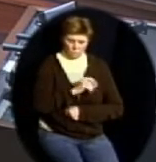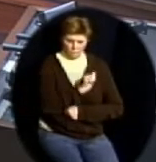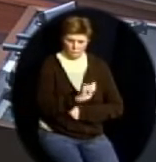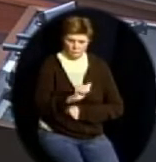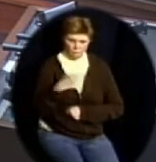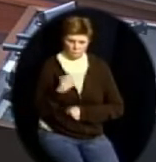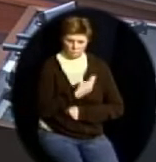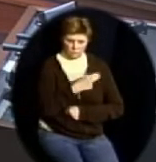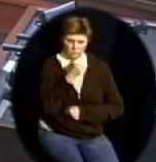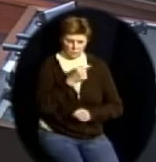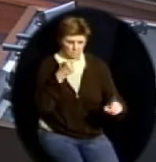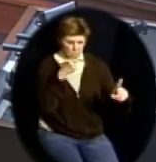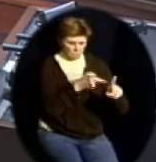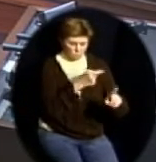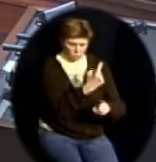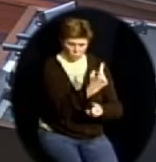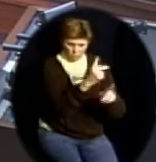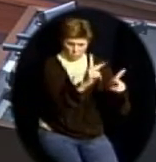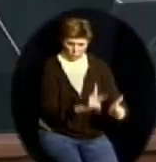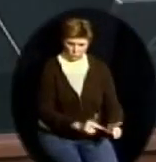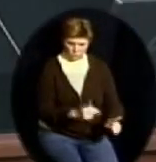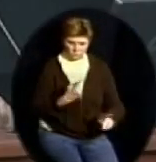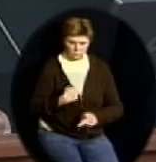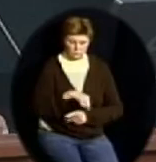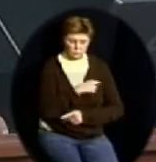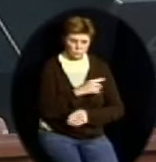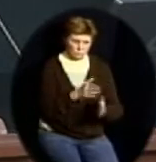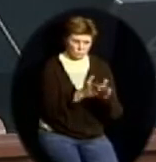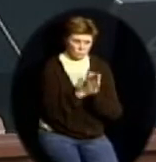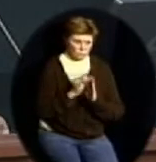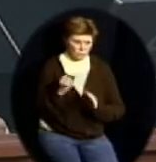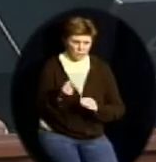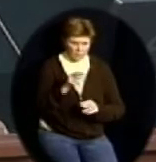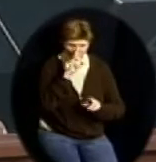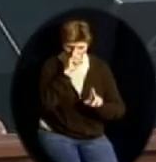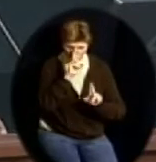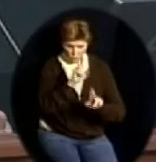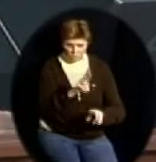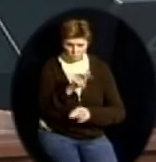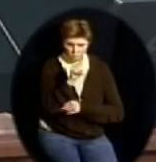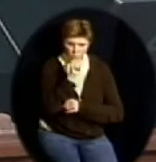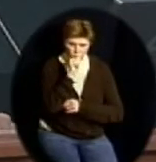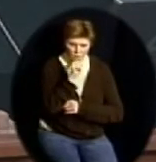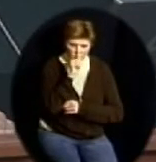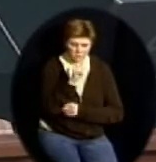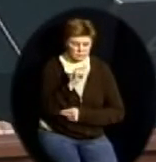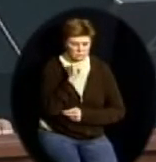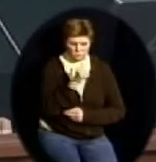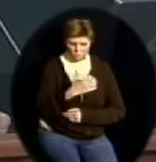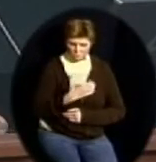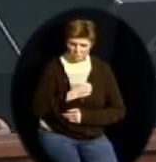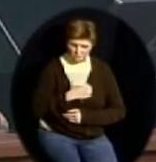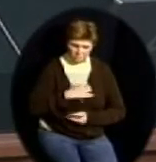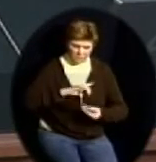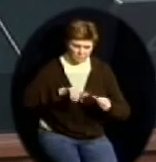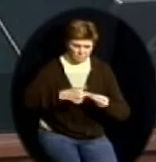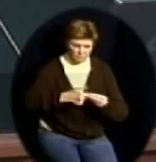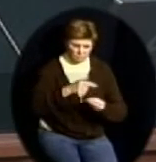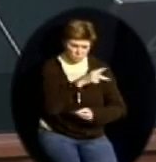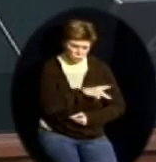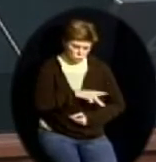individual. In an effort to respect privacy, we ask that speakers refrain from discussing personal complaints involving individual staff members or